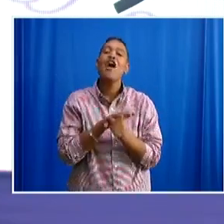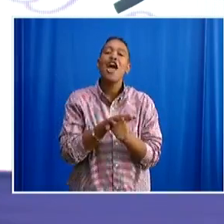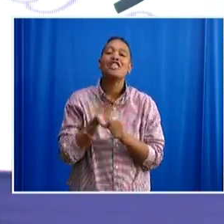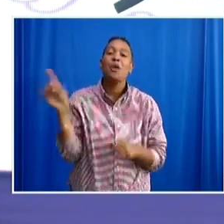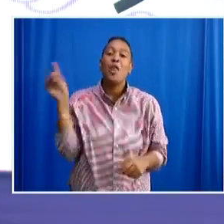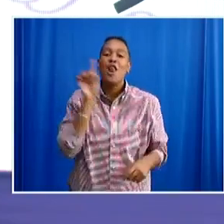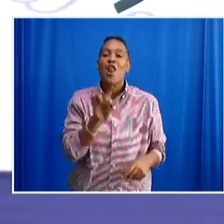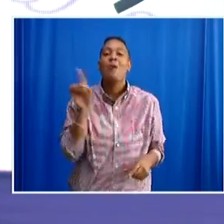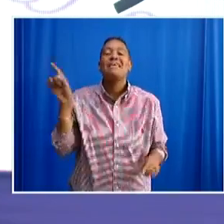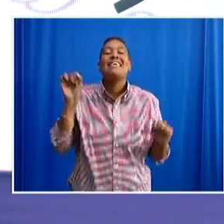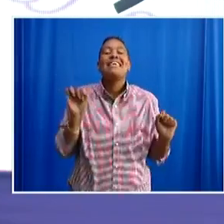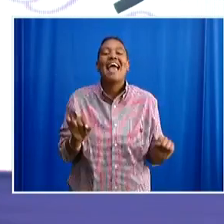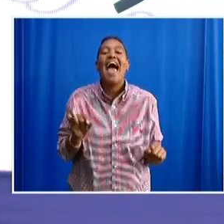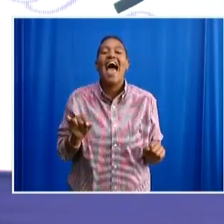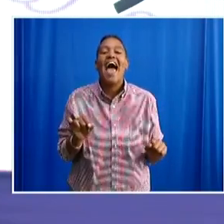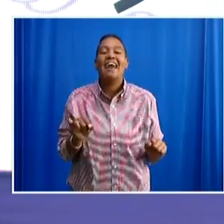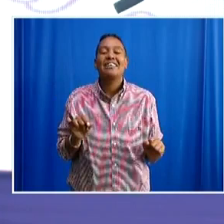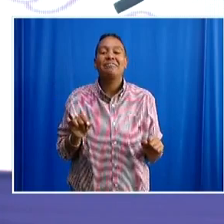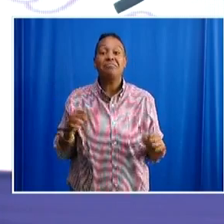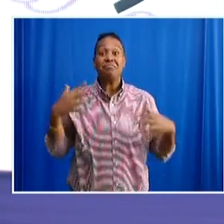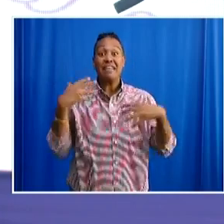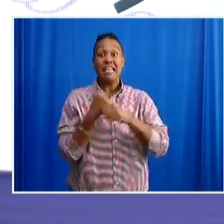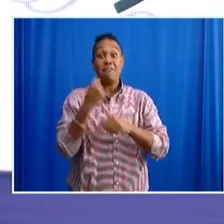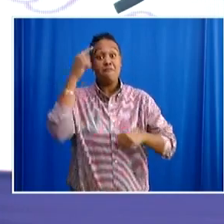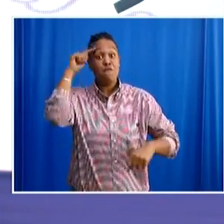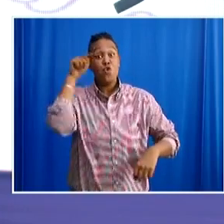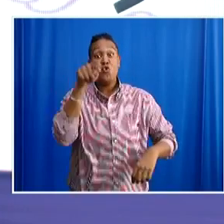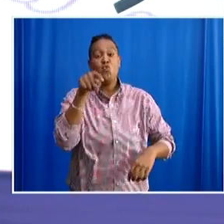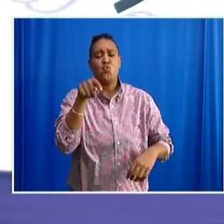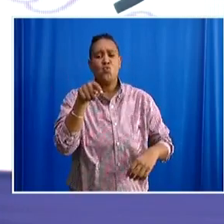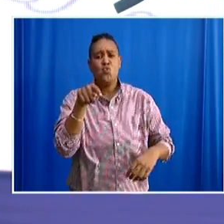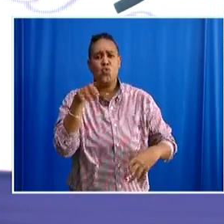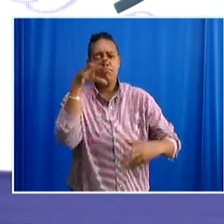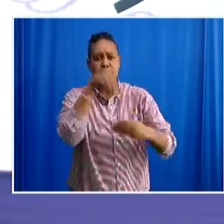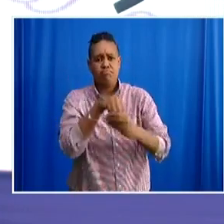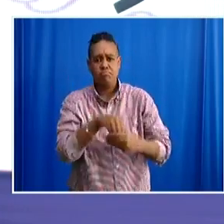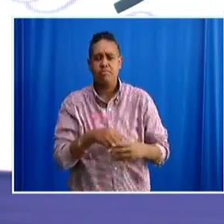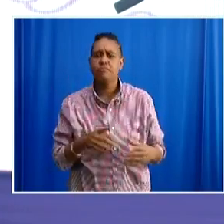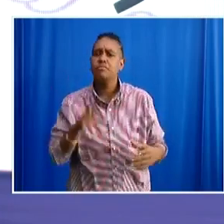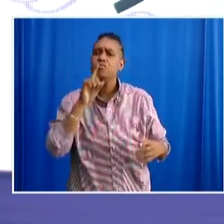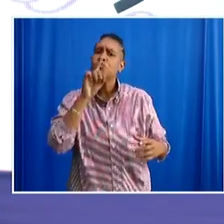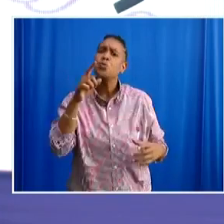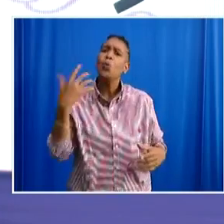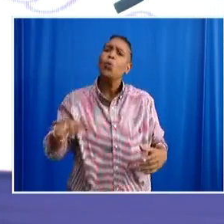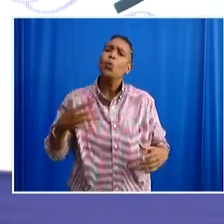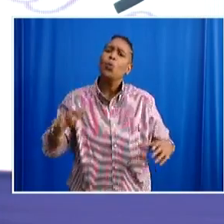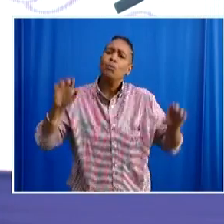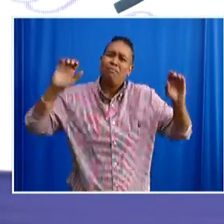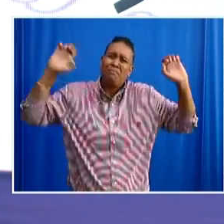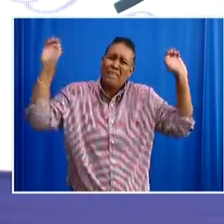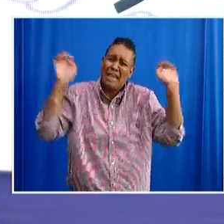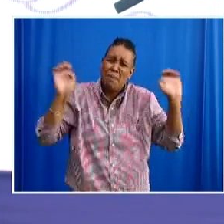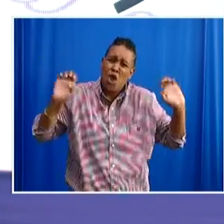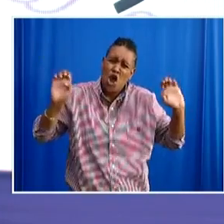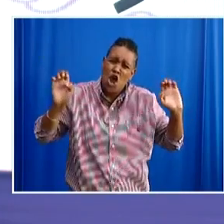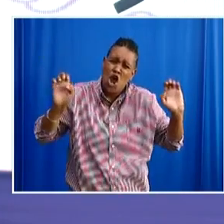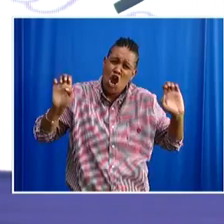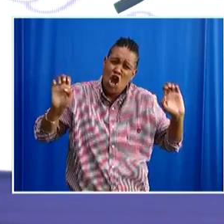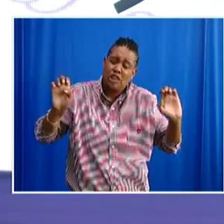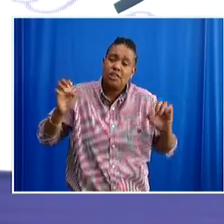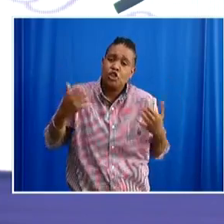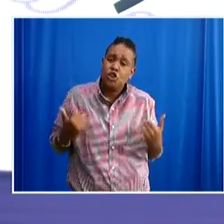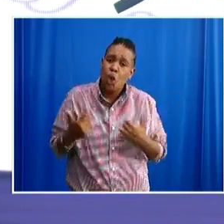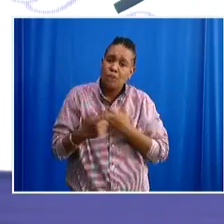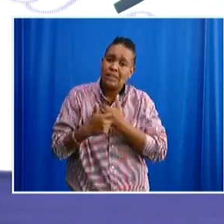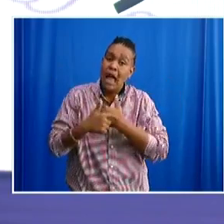he can encapsulate for you the absolute emergency in which